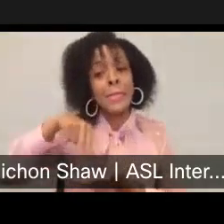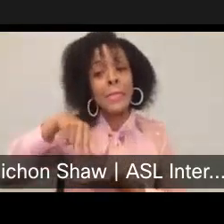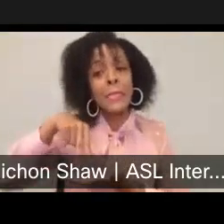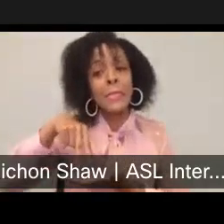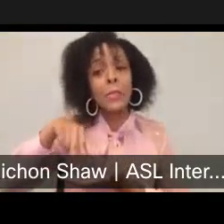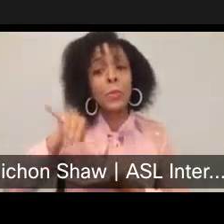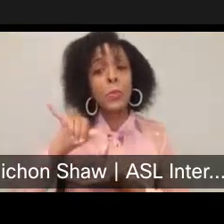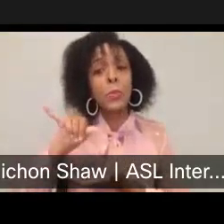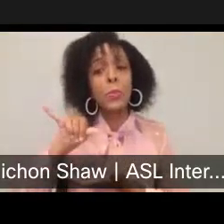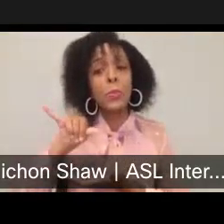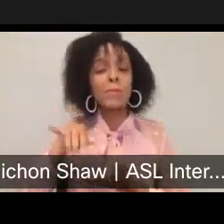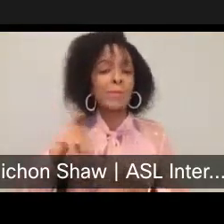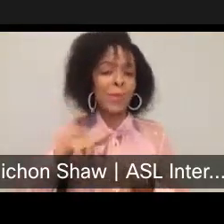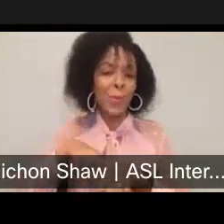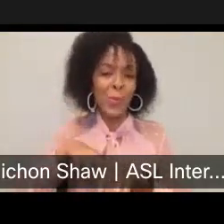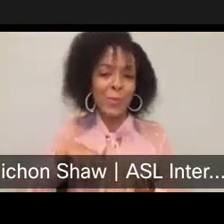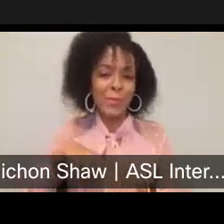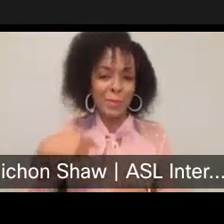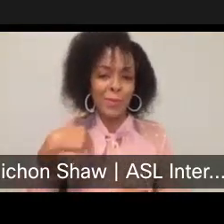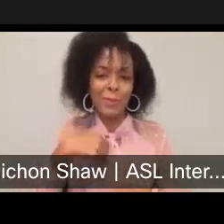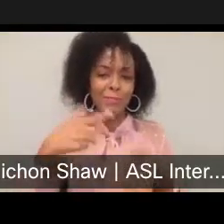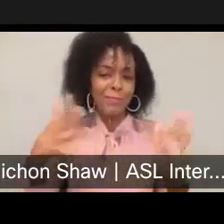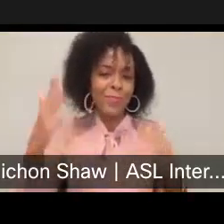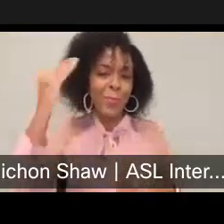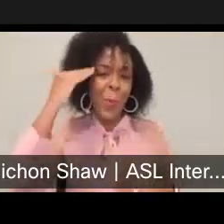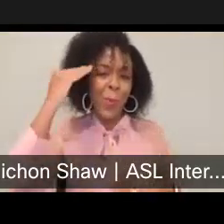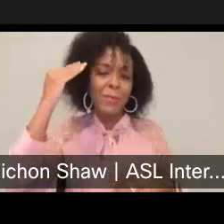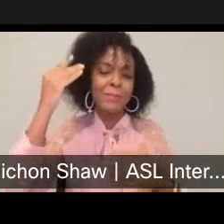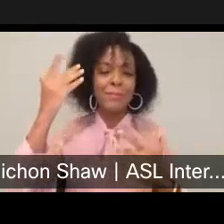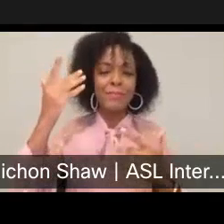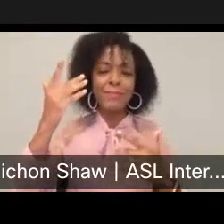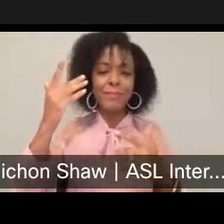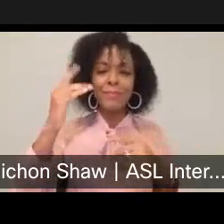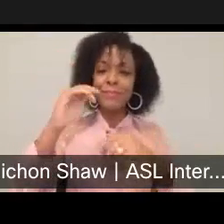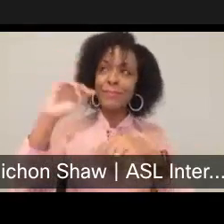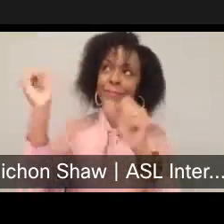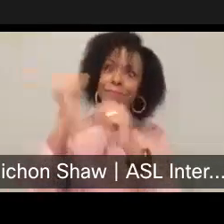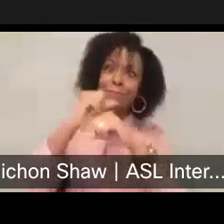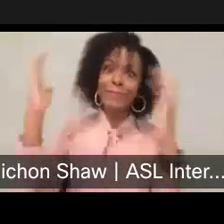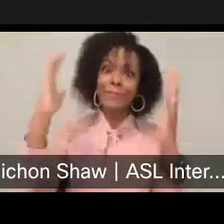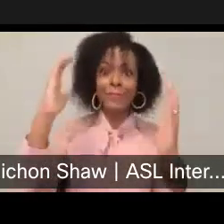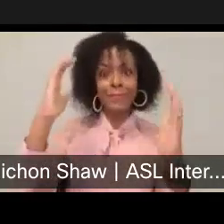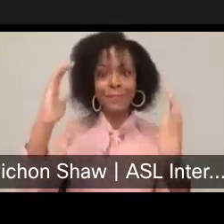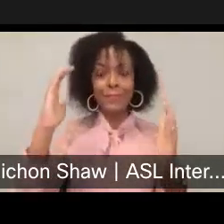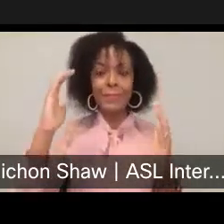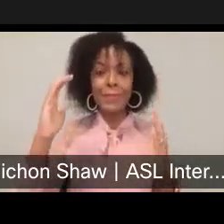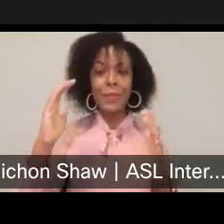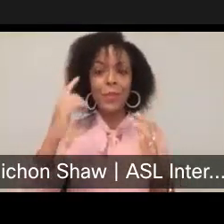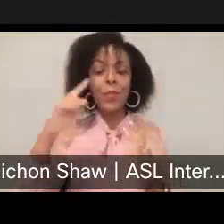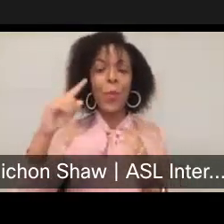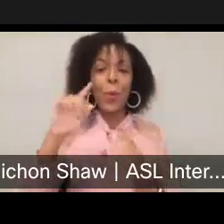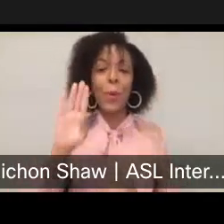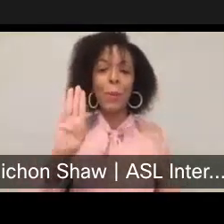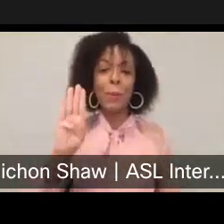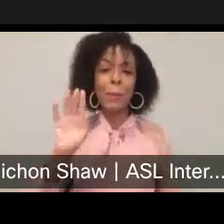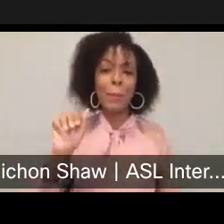know the image of the, especially ballet dancers,